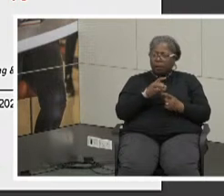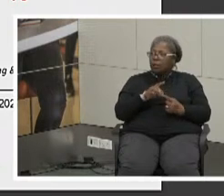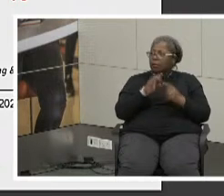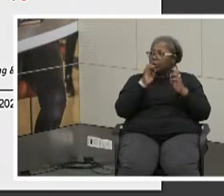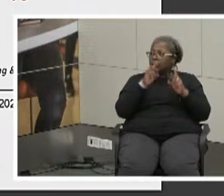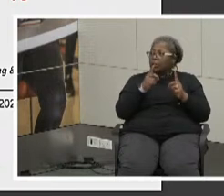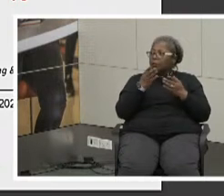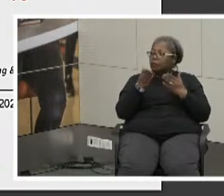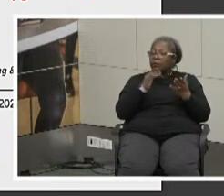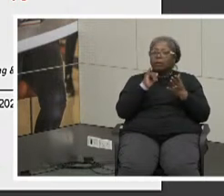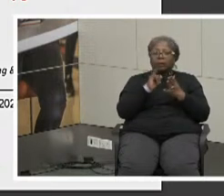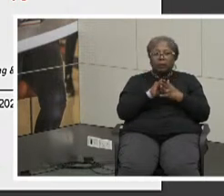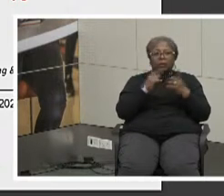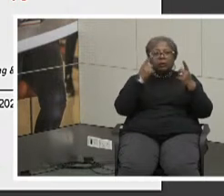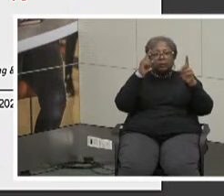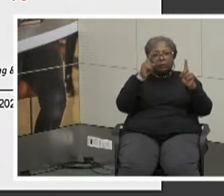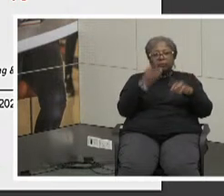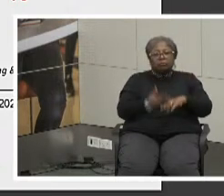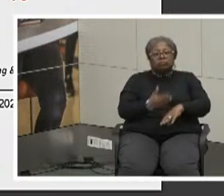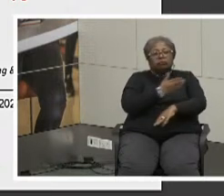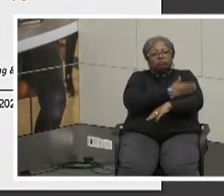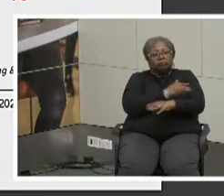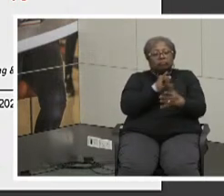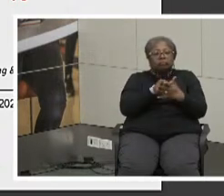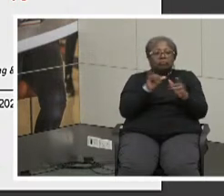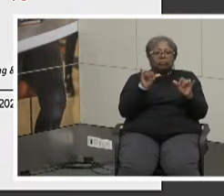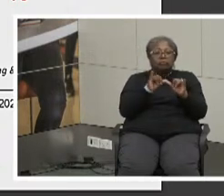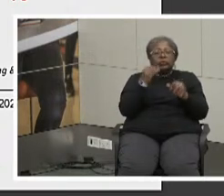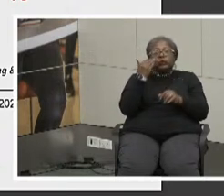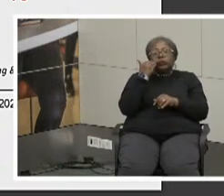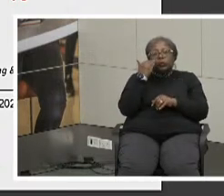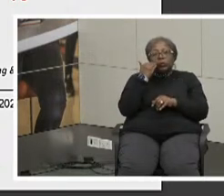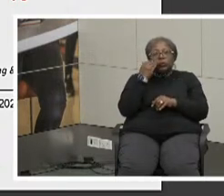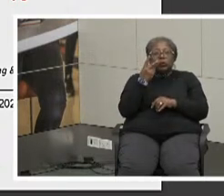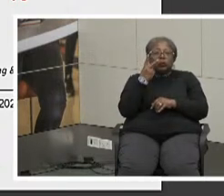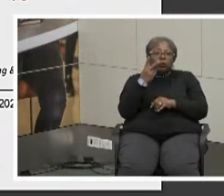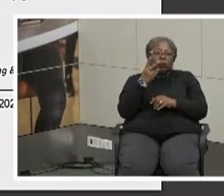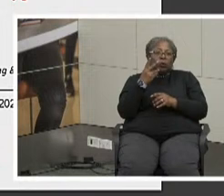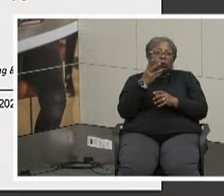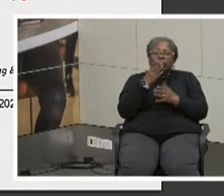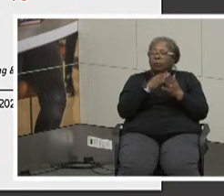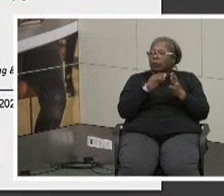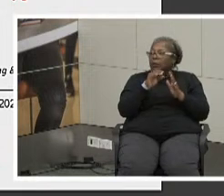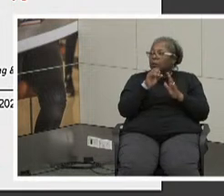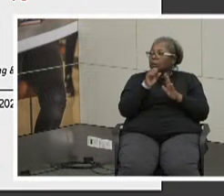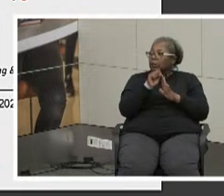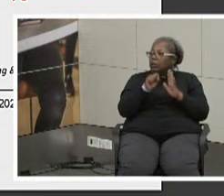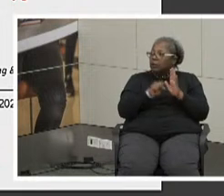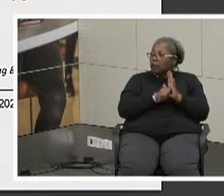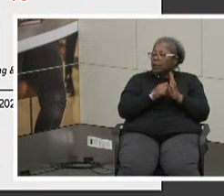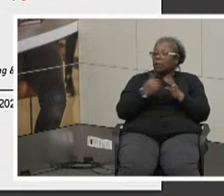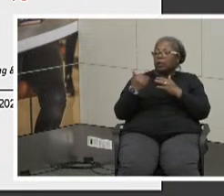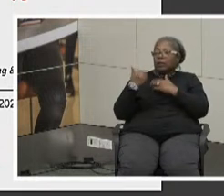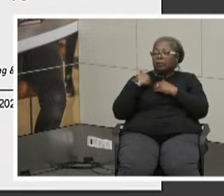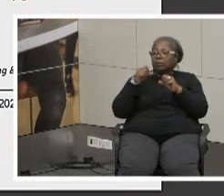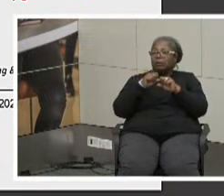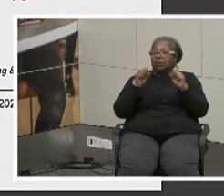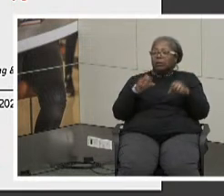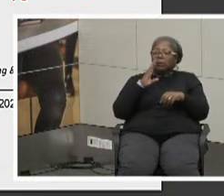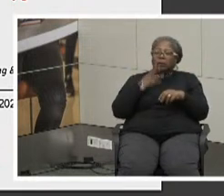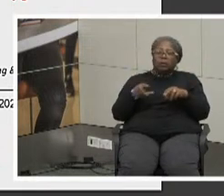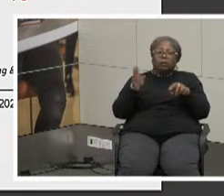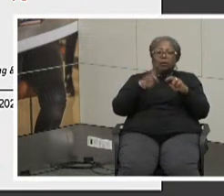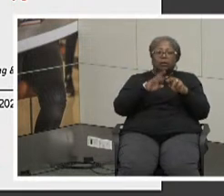services that achieve growth as measured in domain two part A of the state accountability system will increase